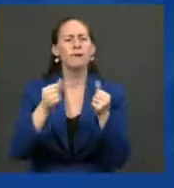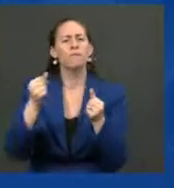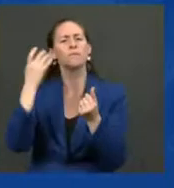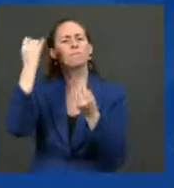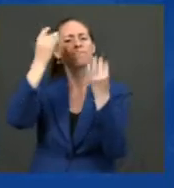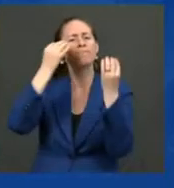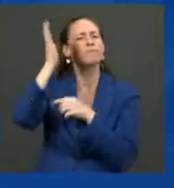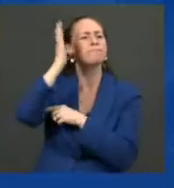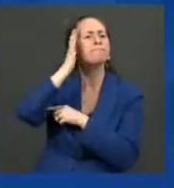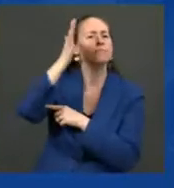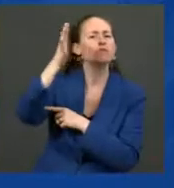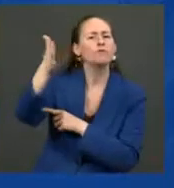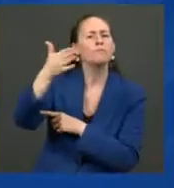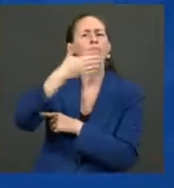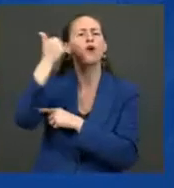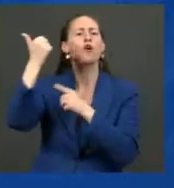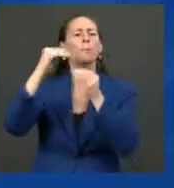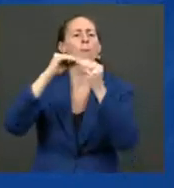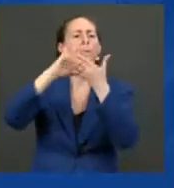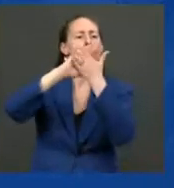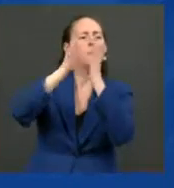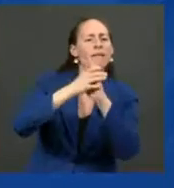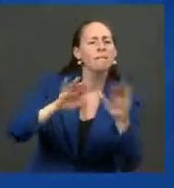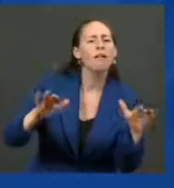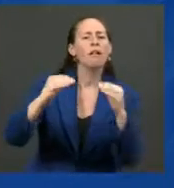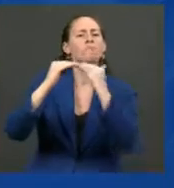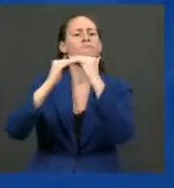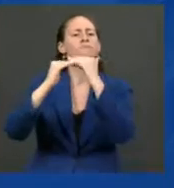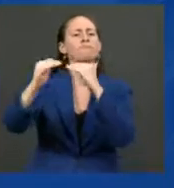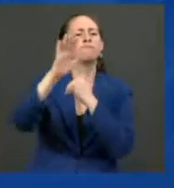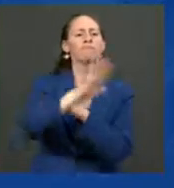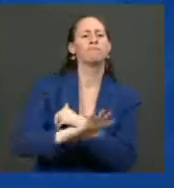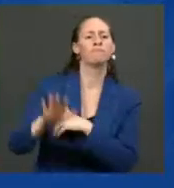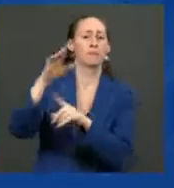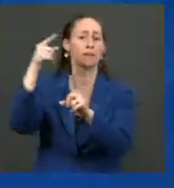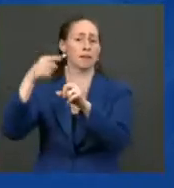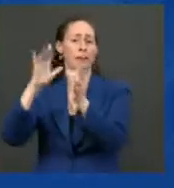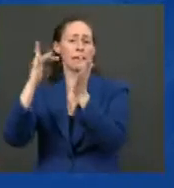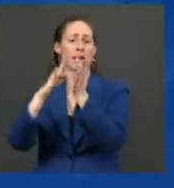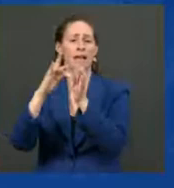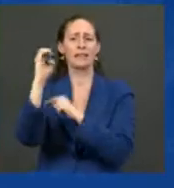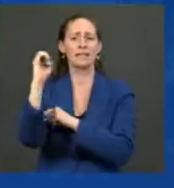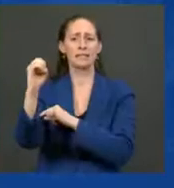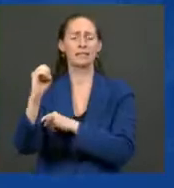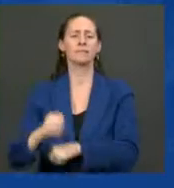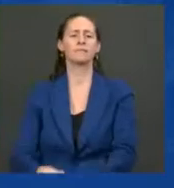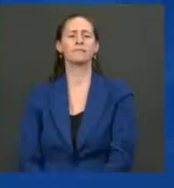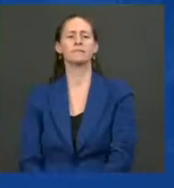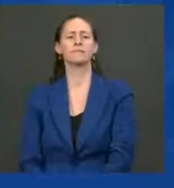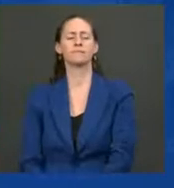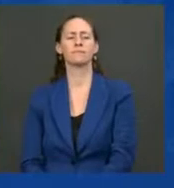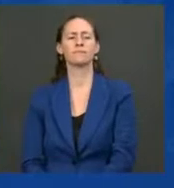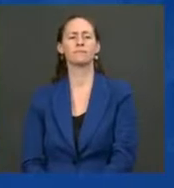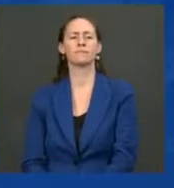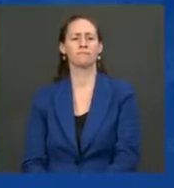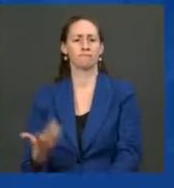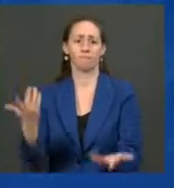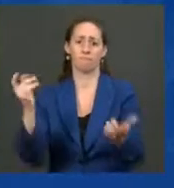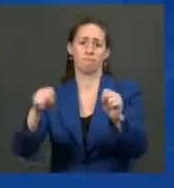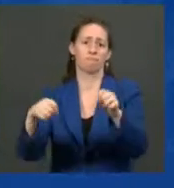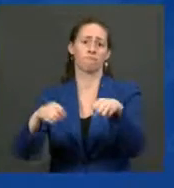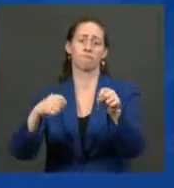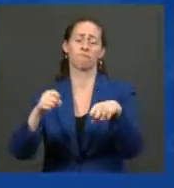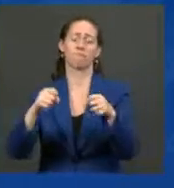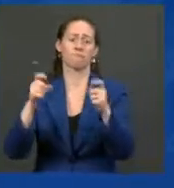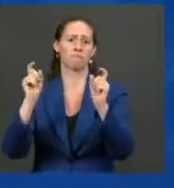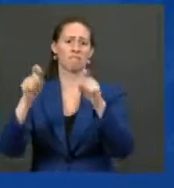all people of the middle east the commitment of the united states israel's securities without question and support our support for an